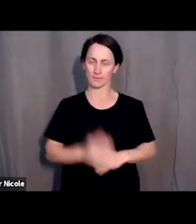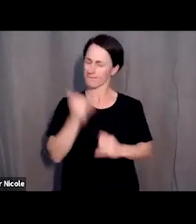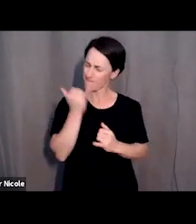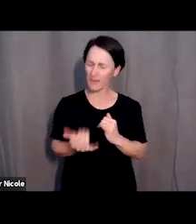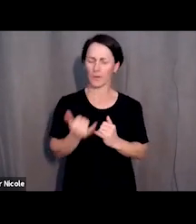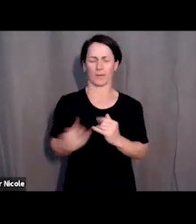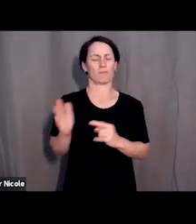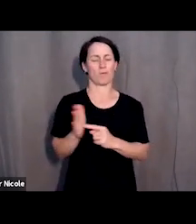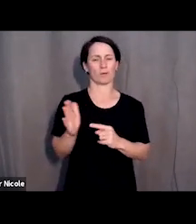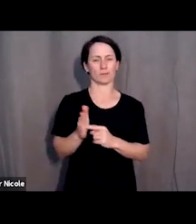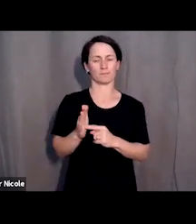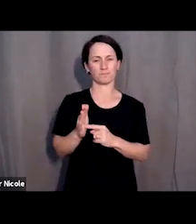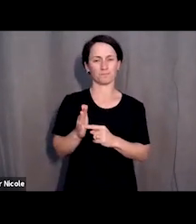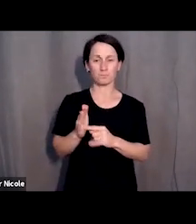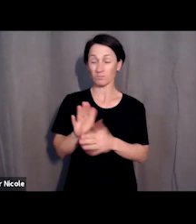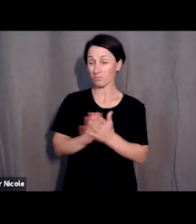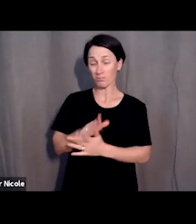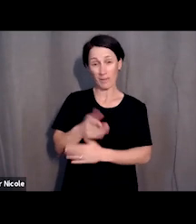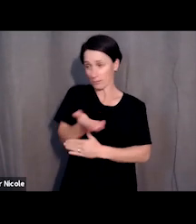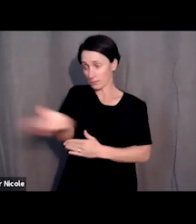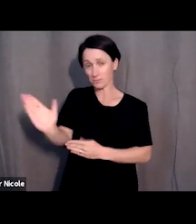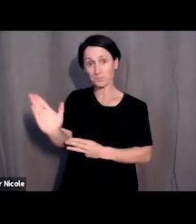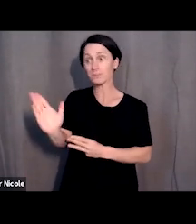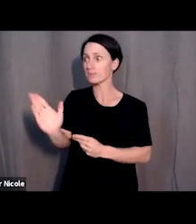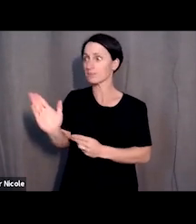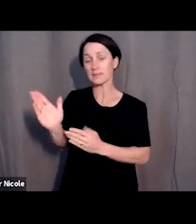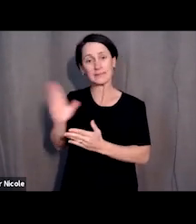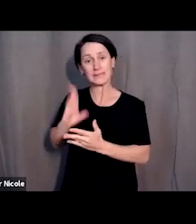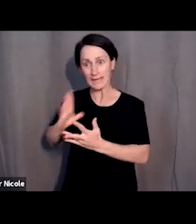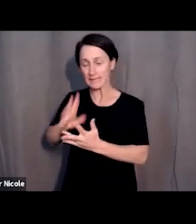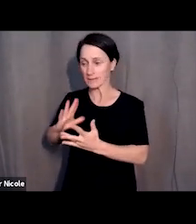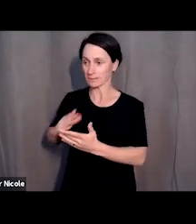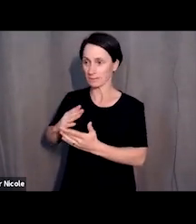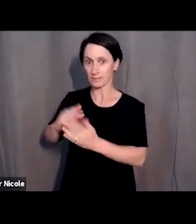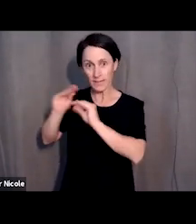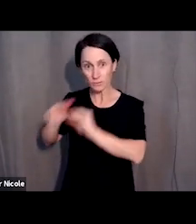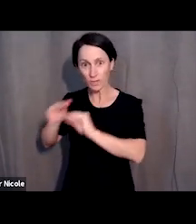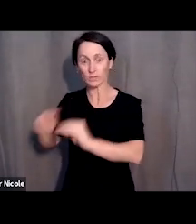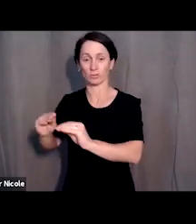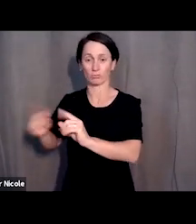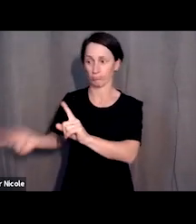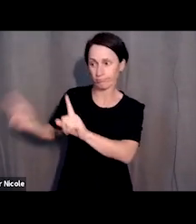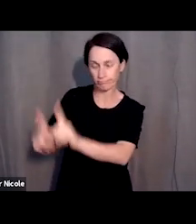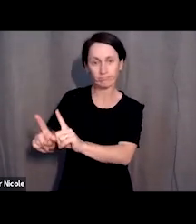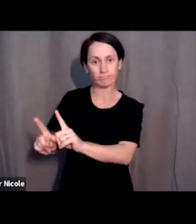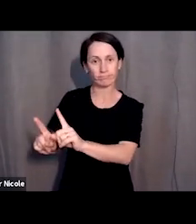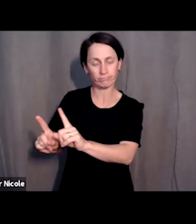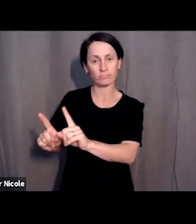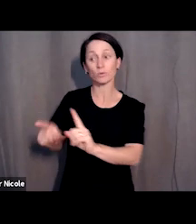terms of helping consumers to access and follow through